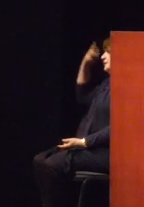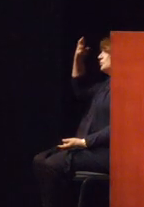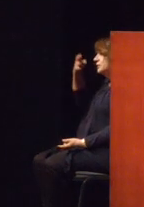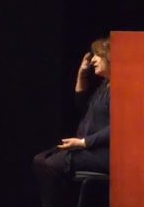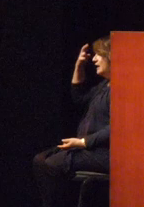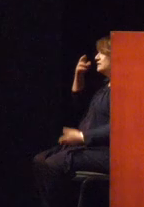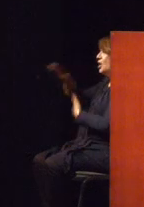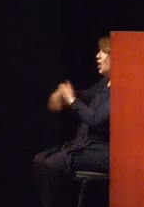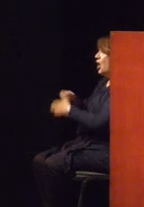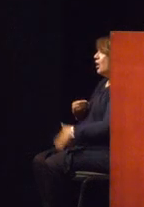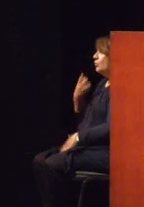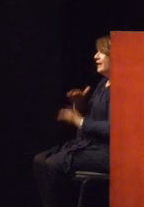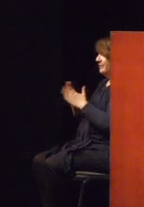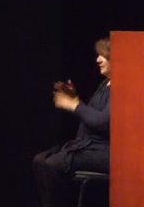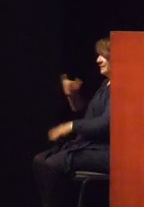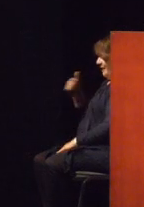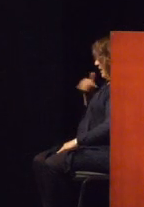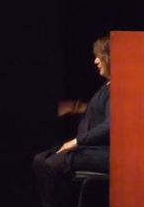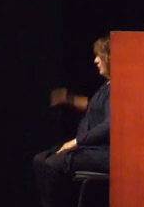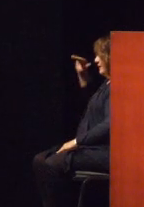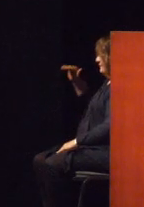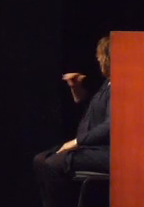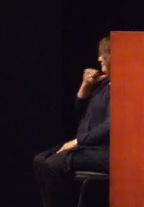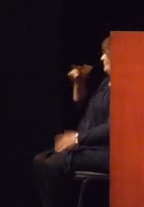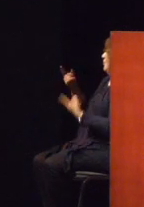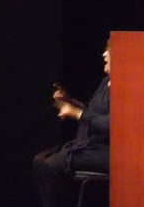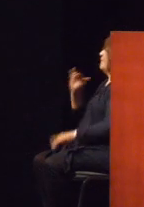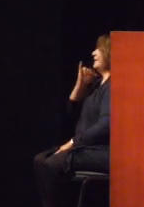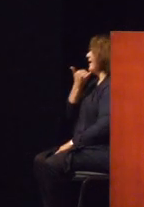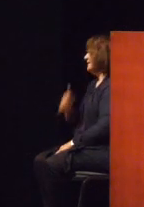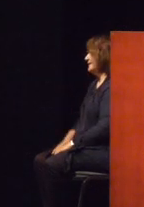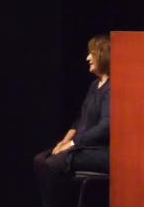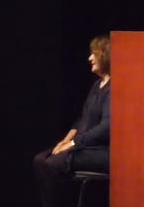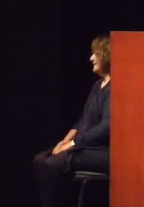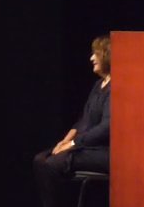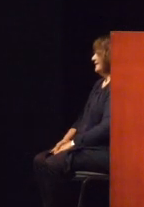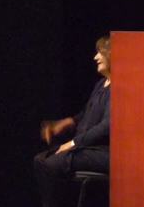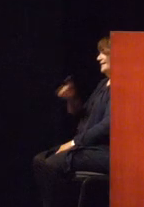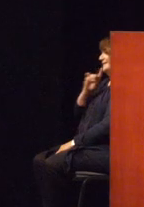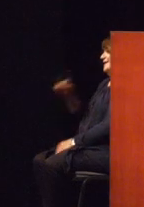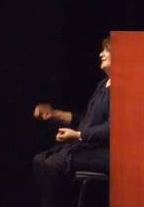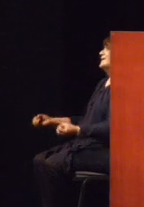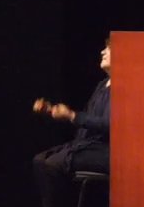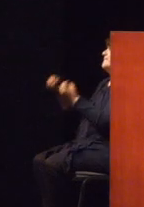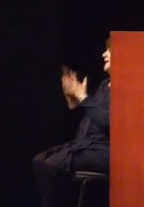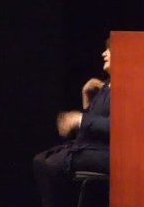that all white communities like the one I grew up in don't happen by accident. There's actually a lot of